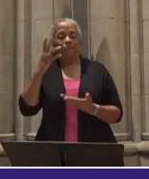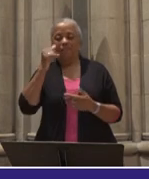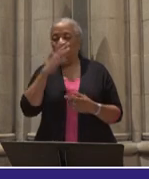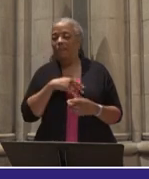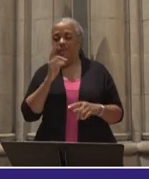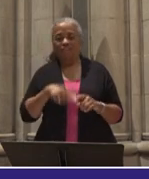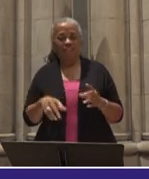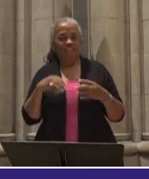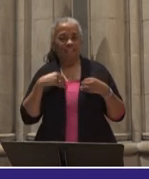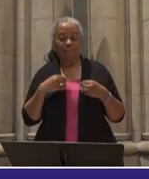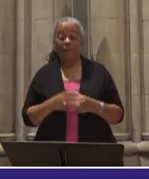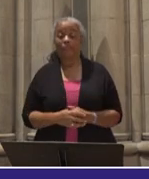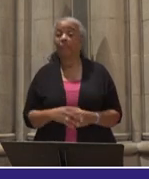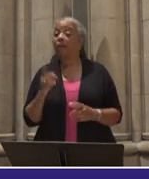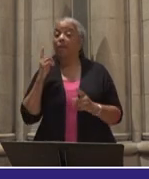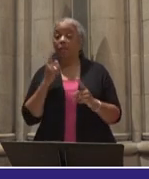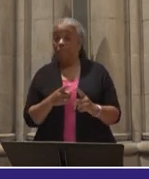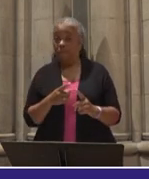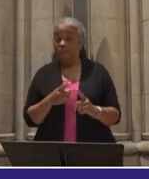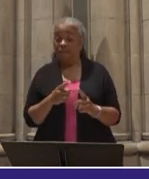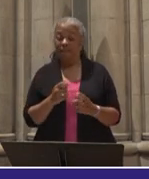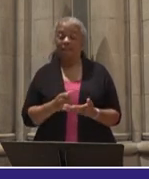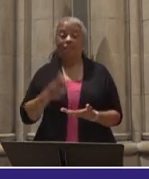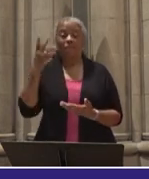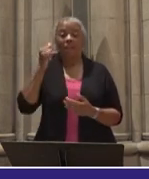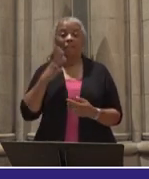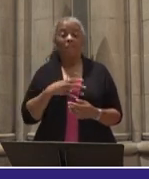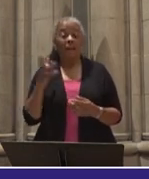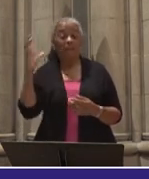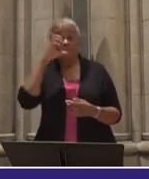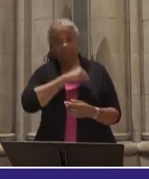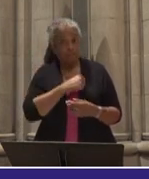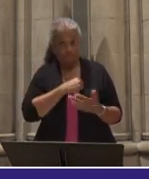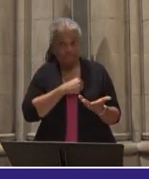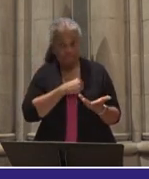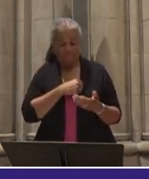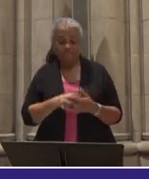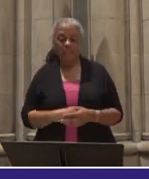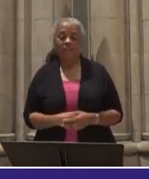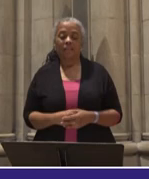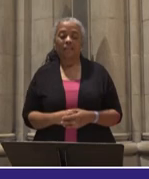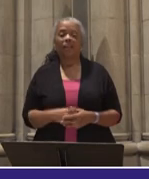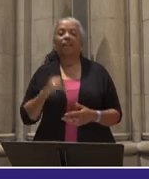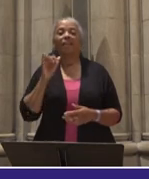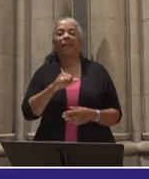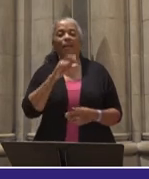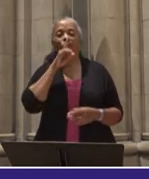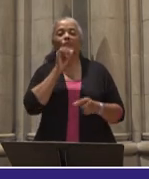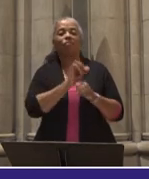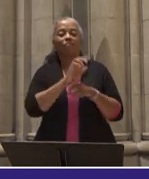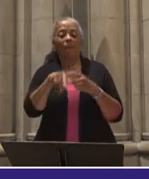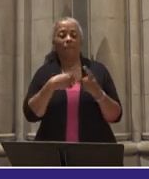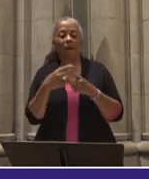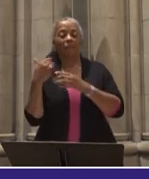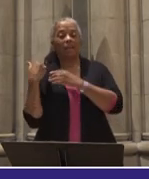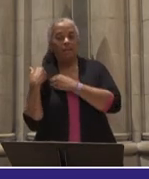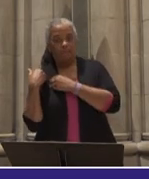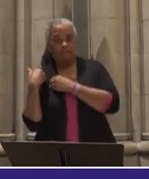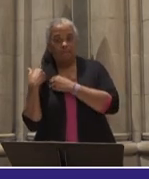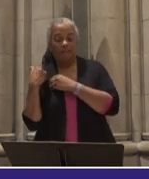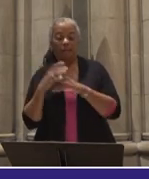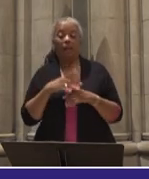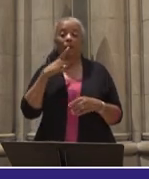accept? The point the rich man was missing was one of accountability. For what